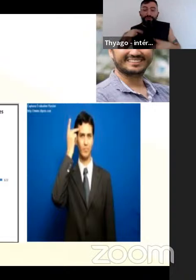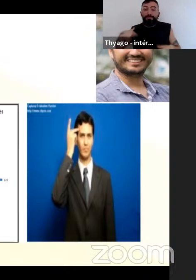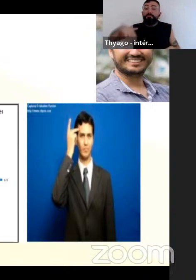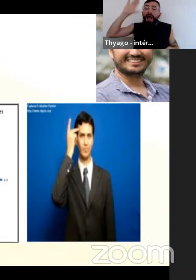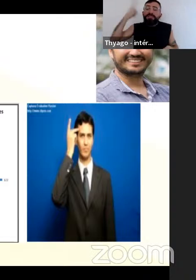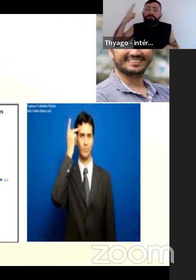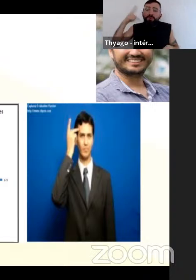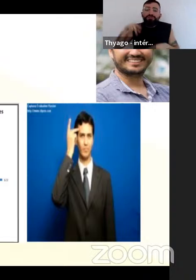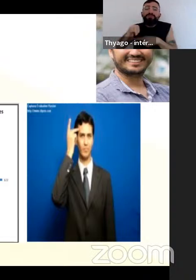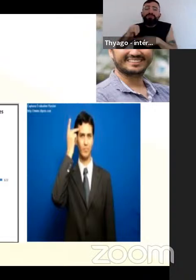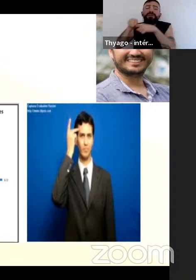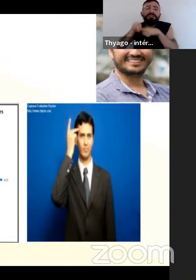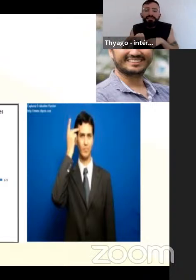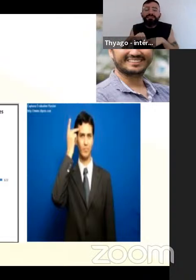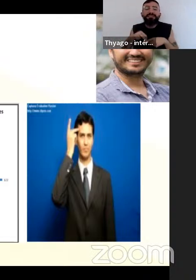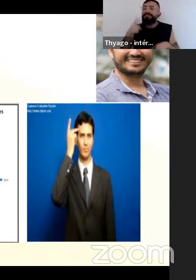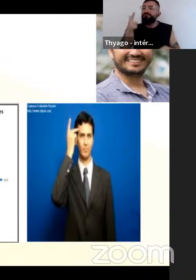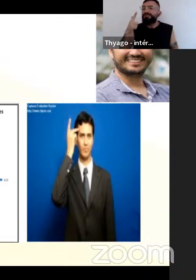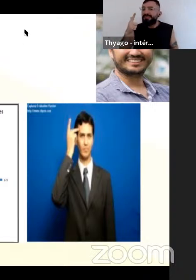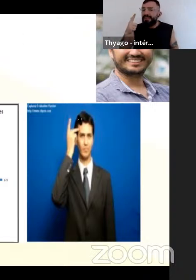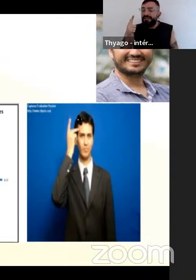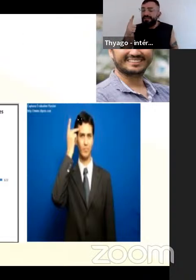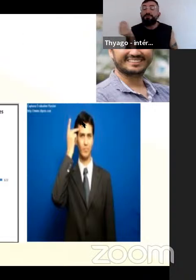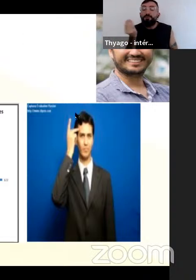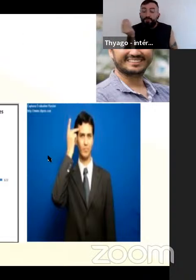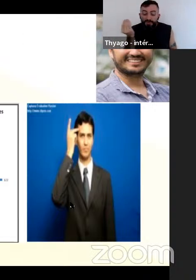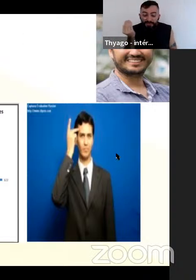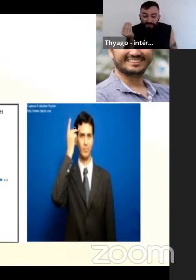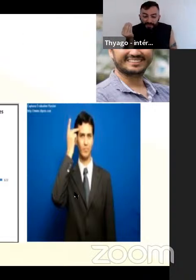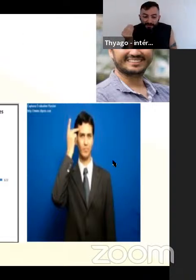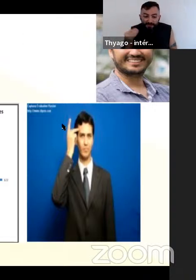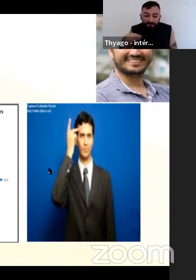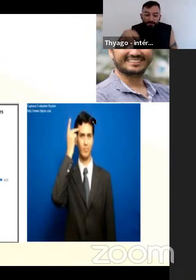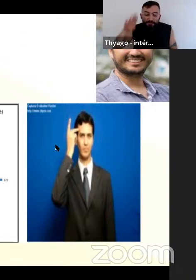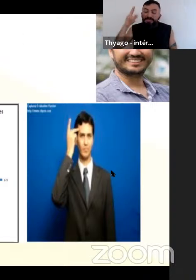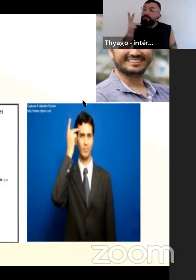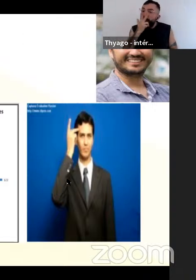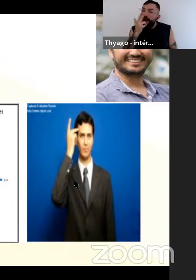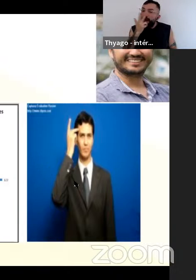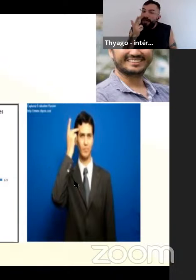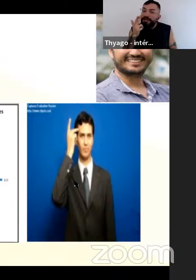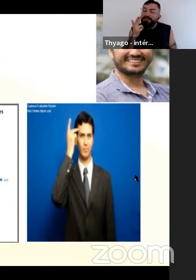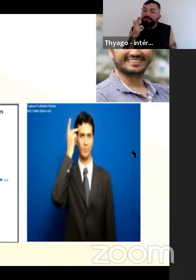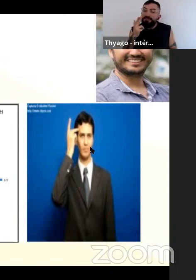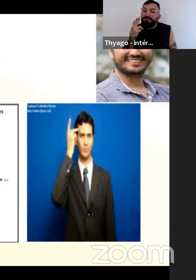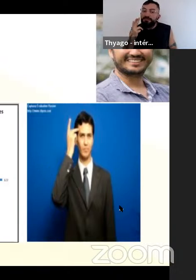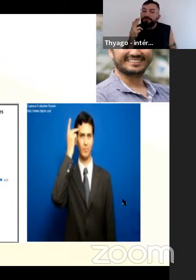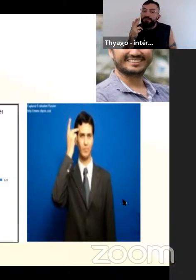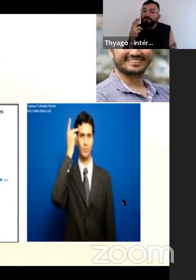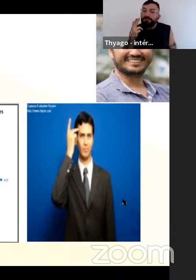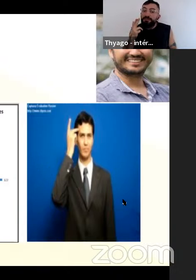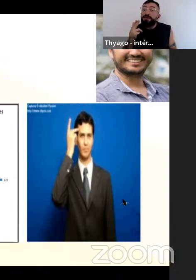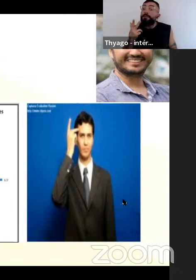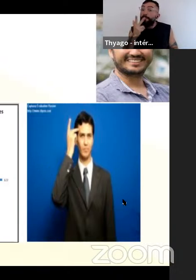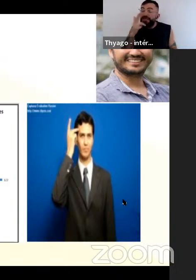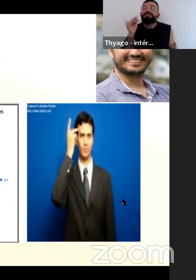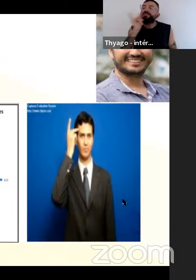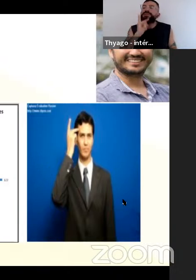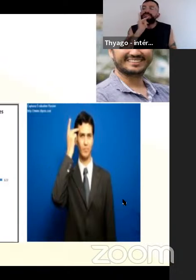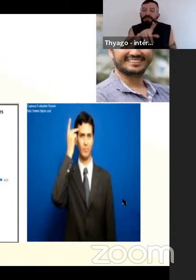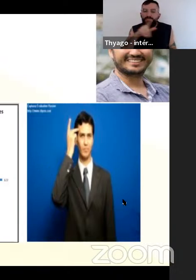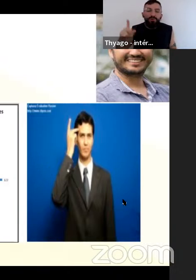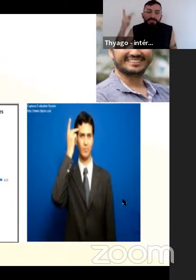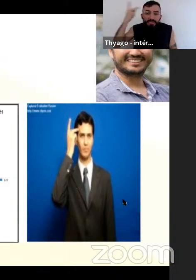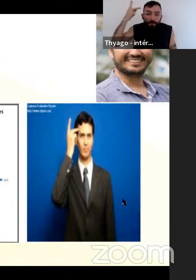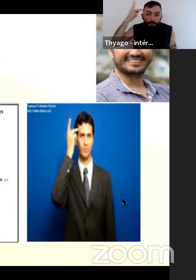actually don't, because they are like the one you see on the slide. That's the sign for